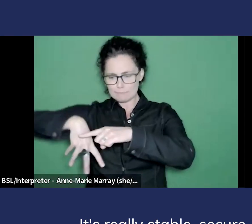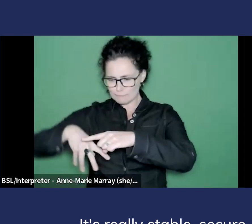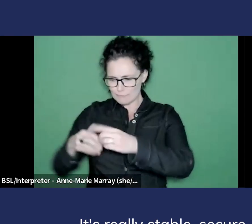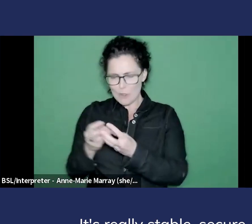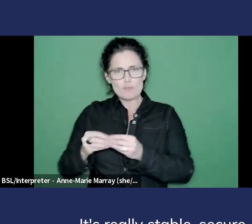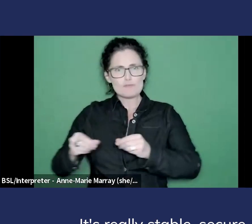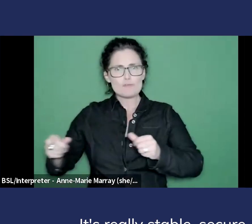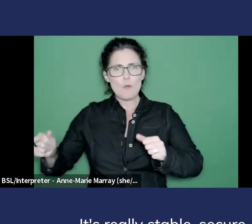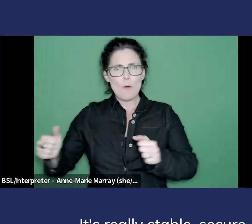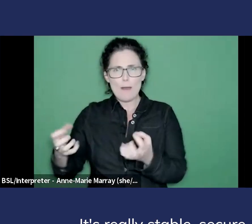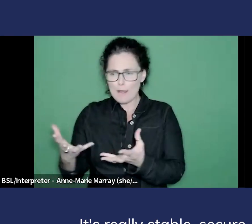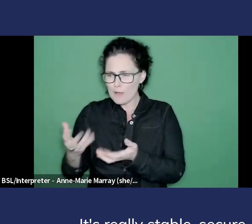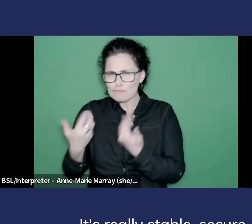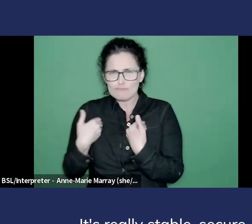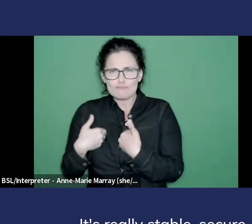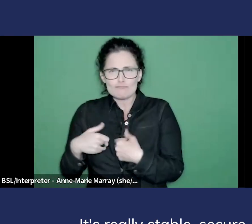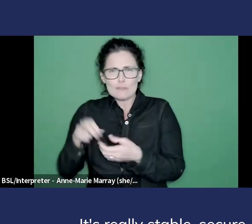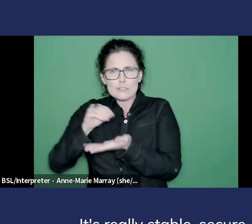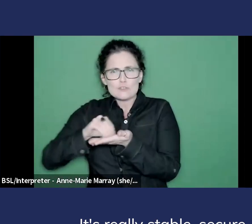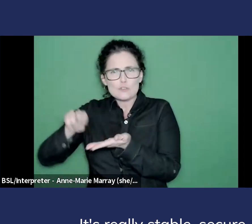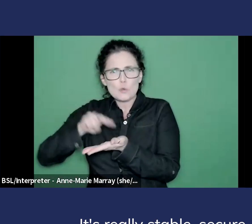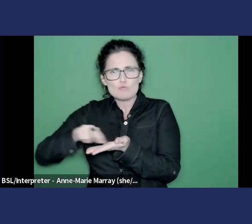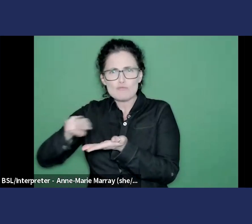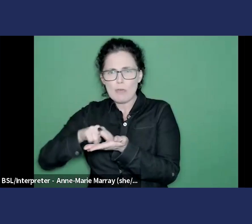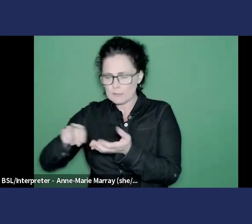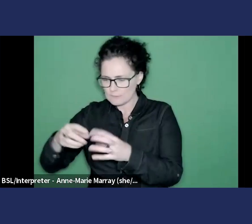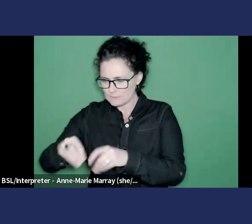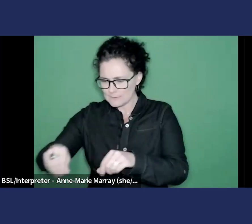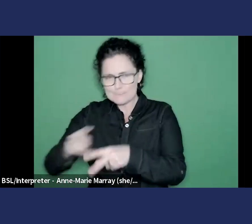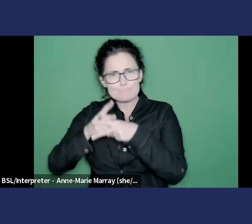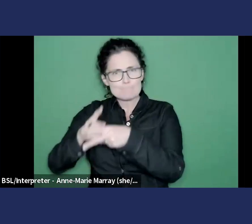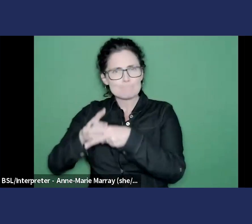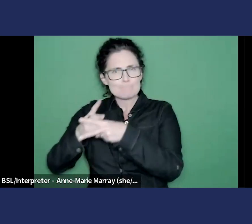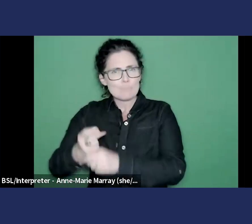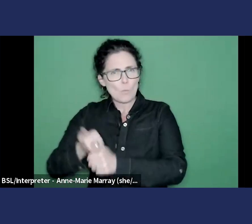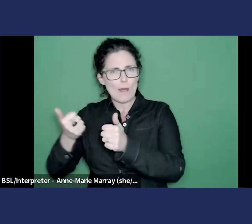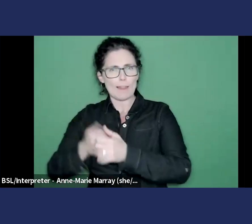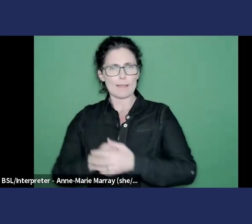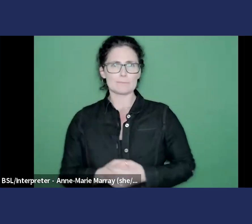secure, protected, and safe, and cared for and looked after. And